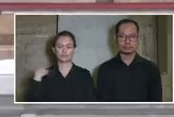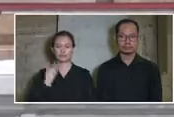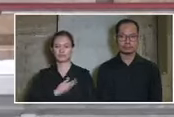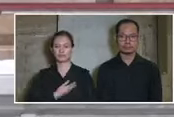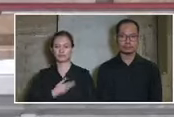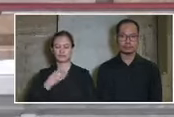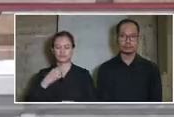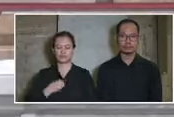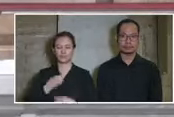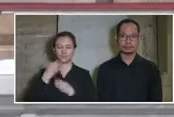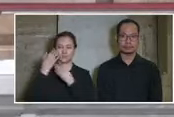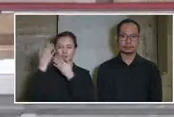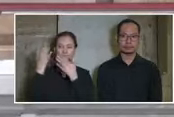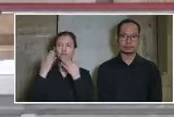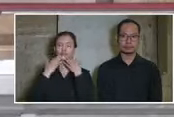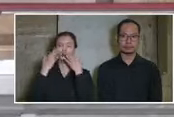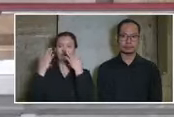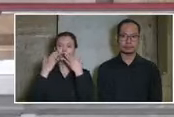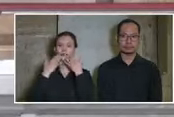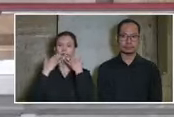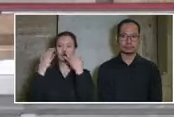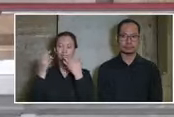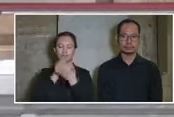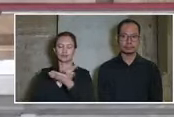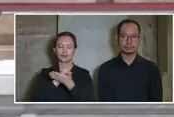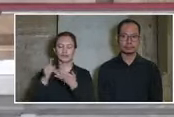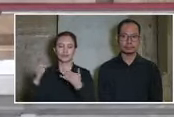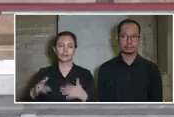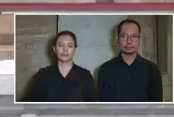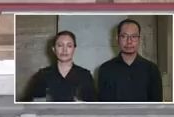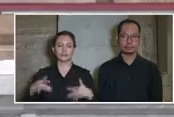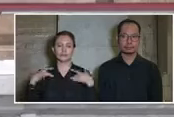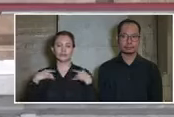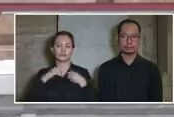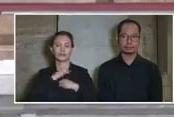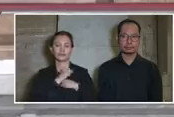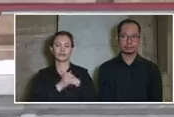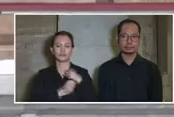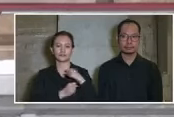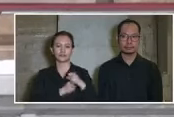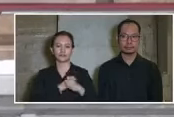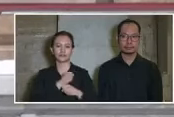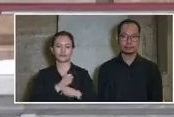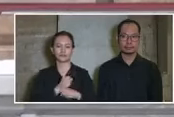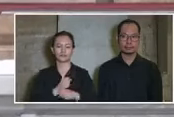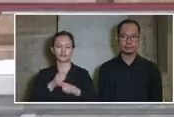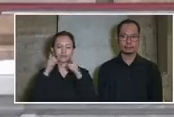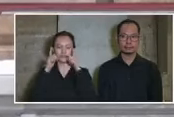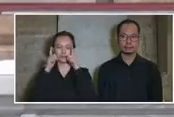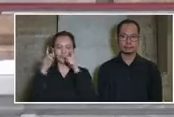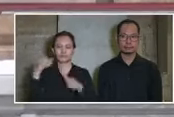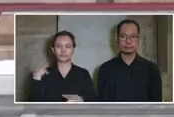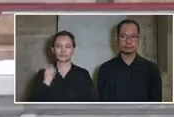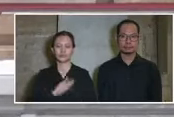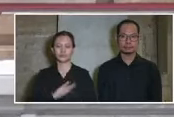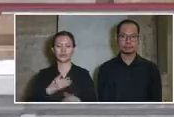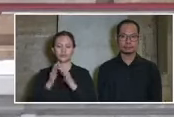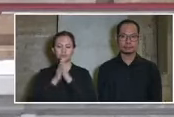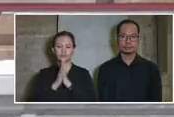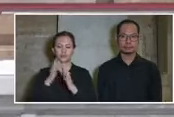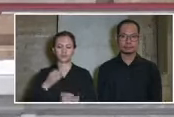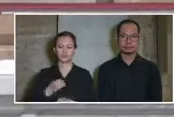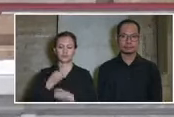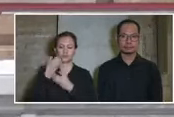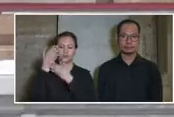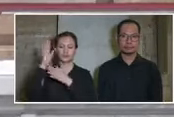thanksgiving this holy and living sacrifice. look, we pray, upon the oblation of your